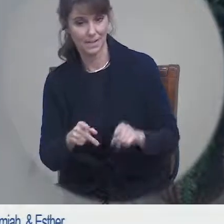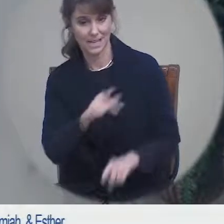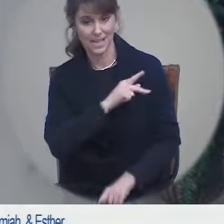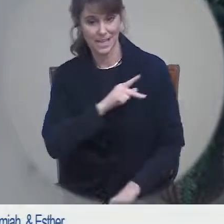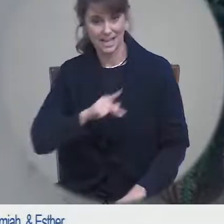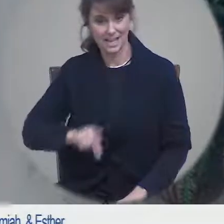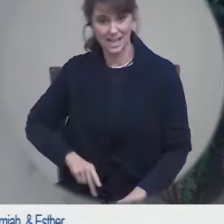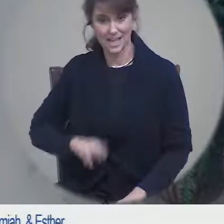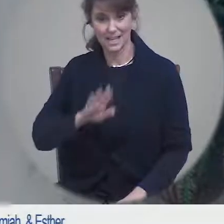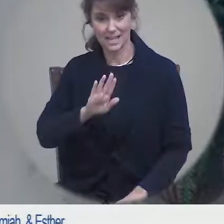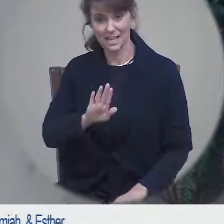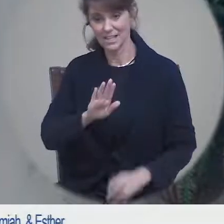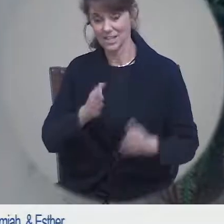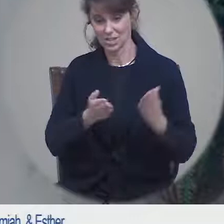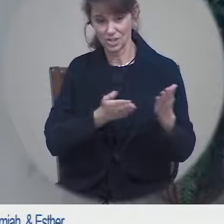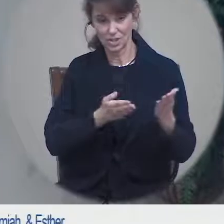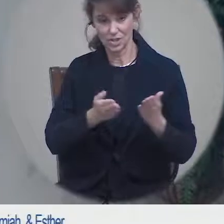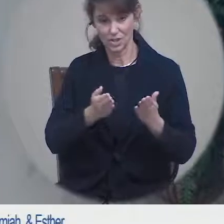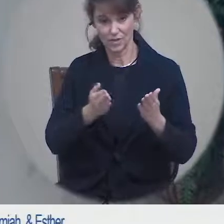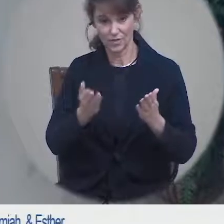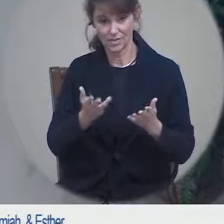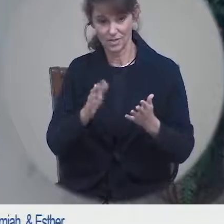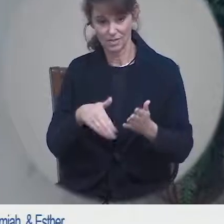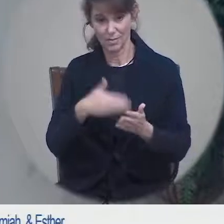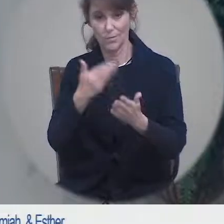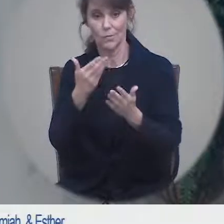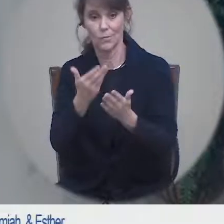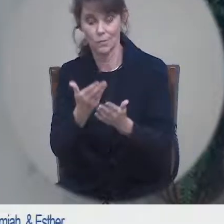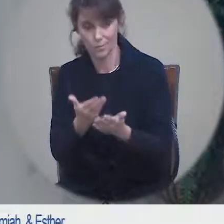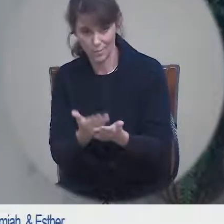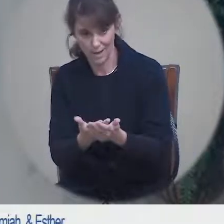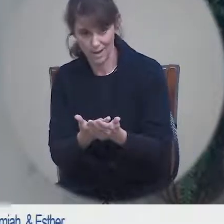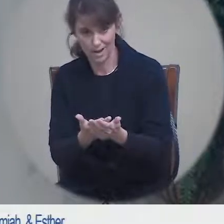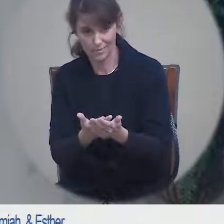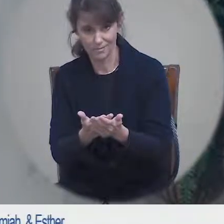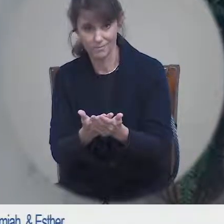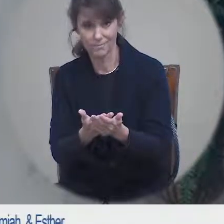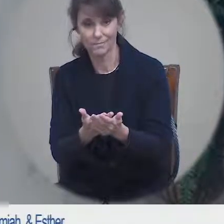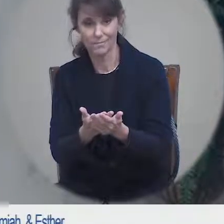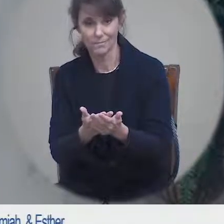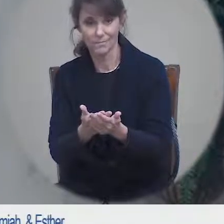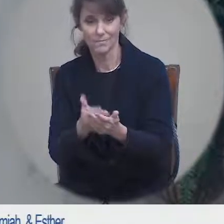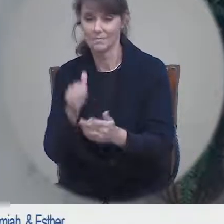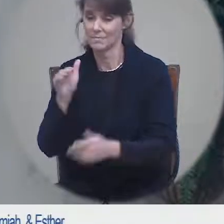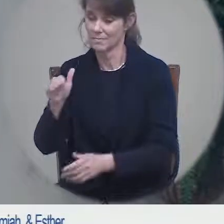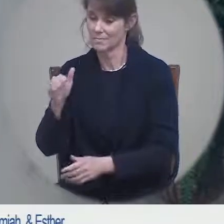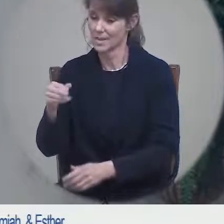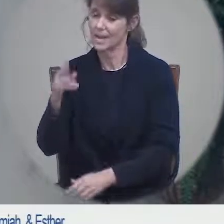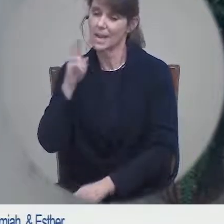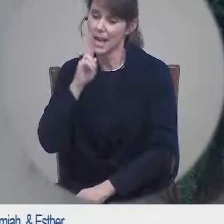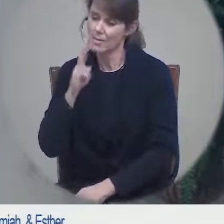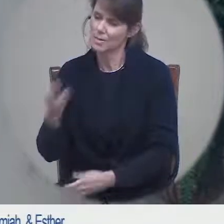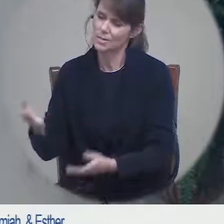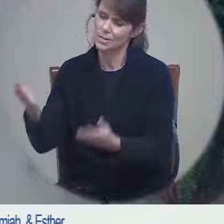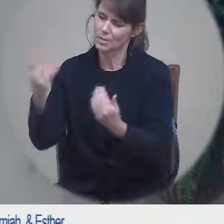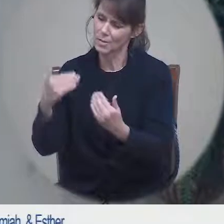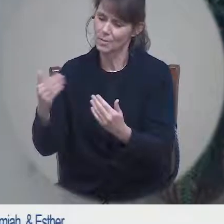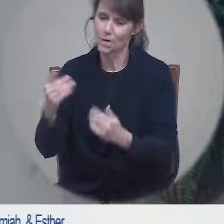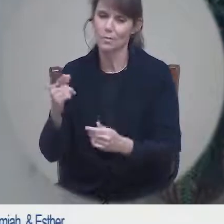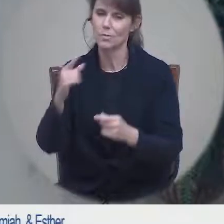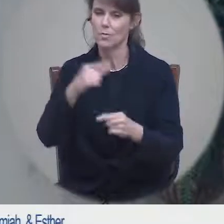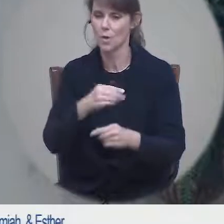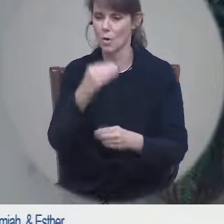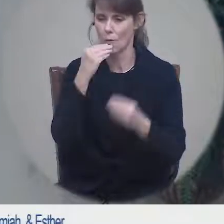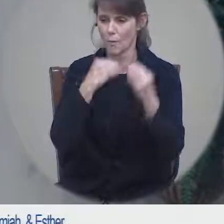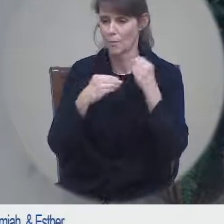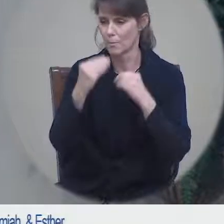hastily brought Haman to the banquet which Esther had prepared. I want you to look at this and see